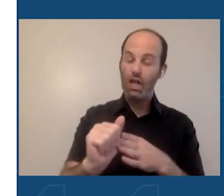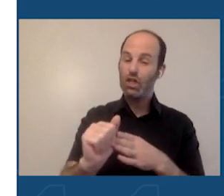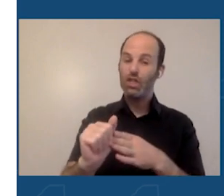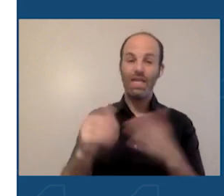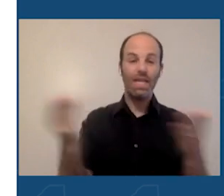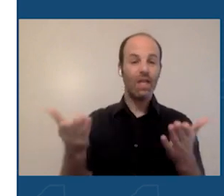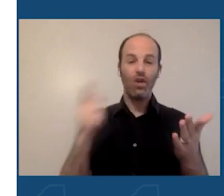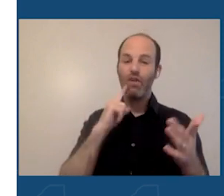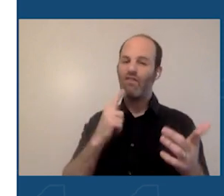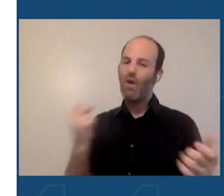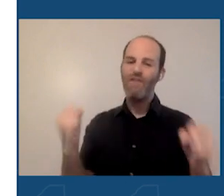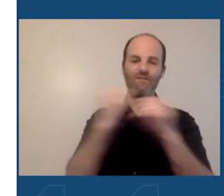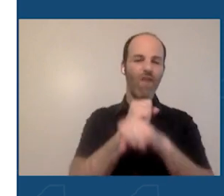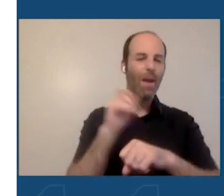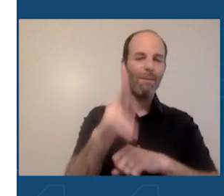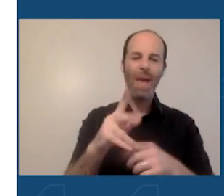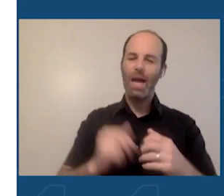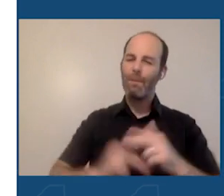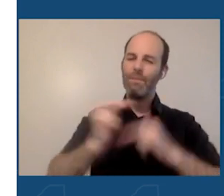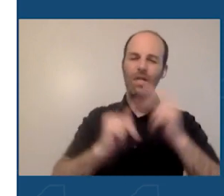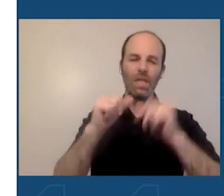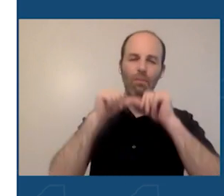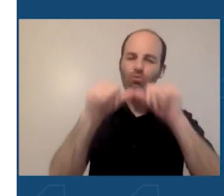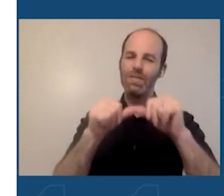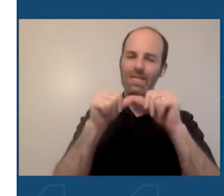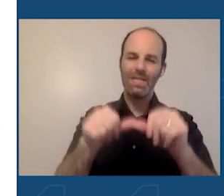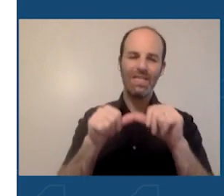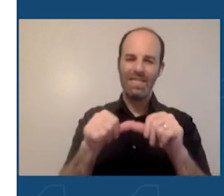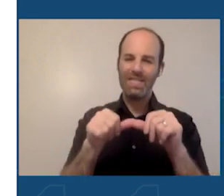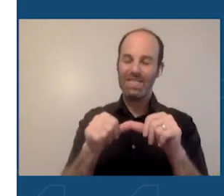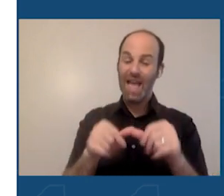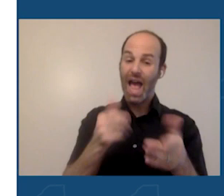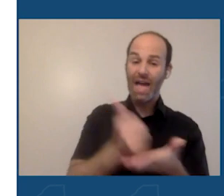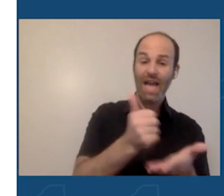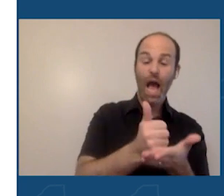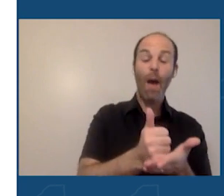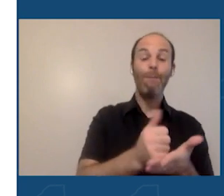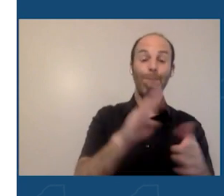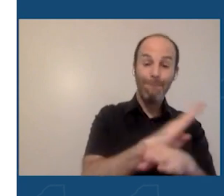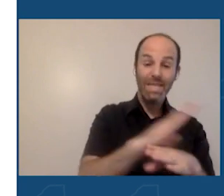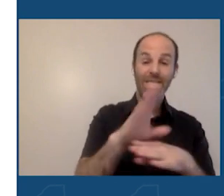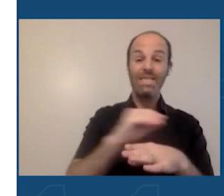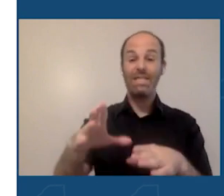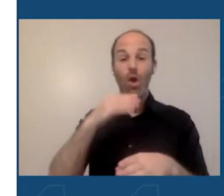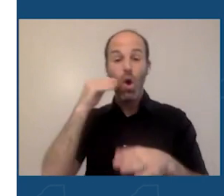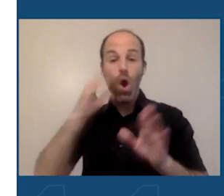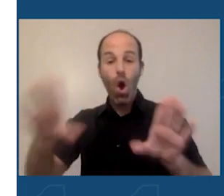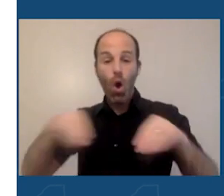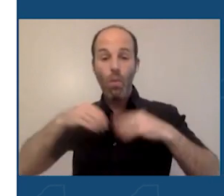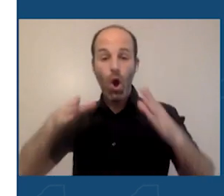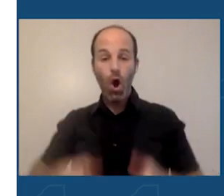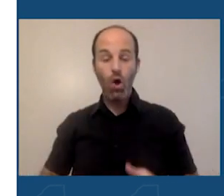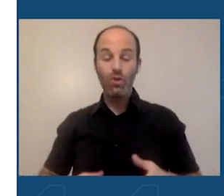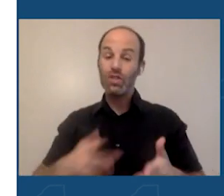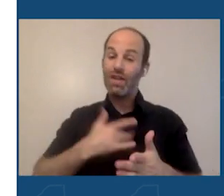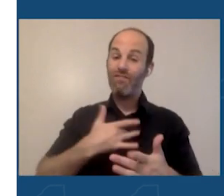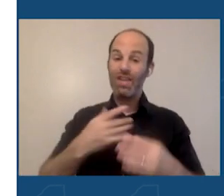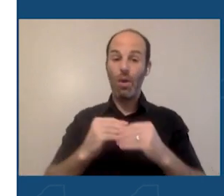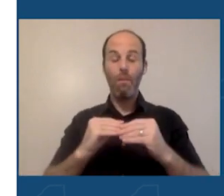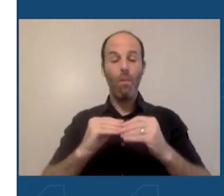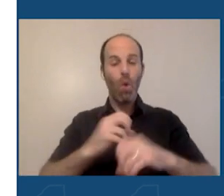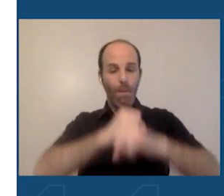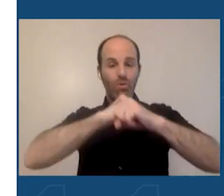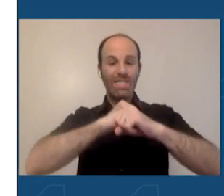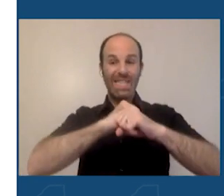up resiliency, and to help the businesses and the homeowners be able to be more protected during the next big storm. So